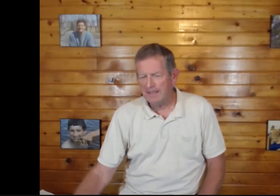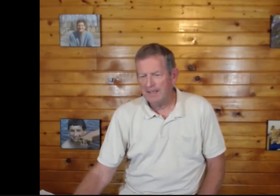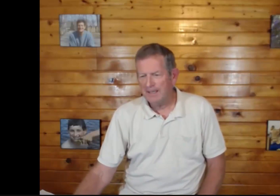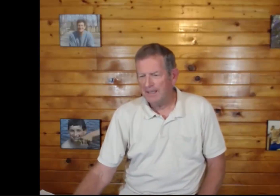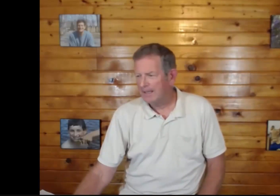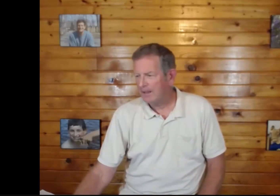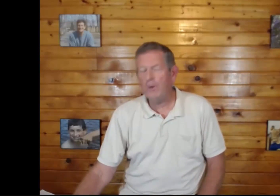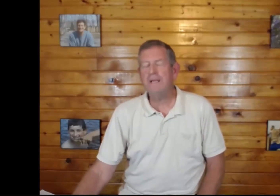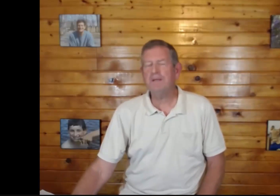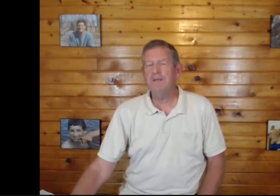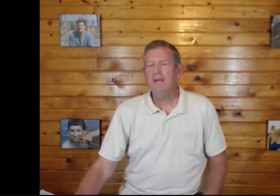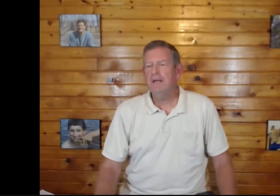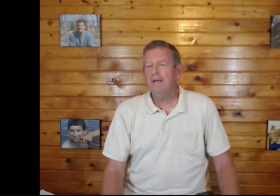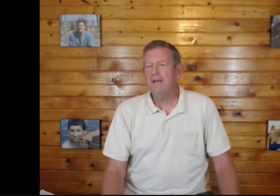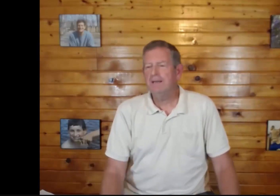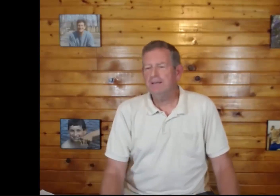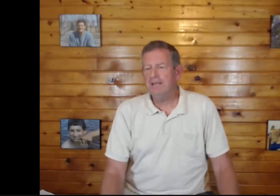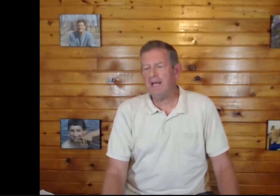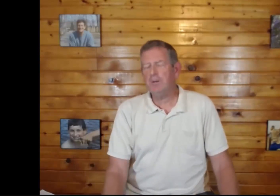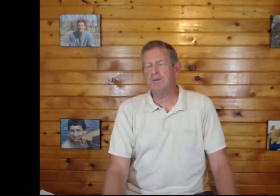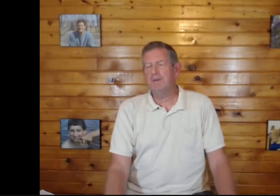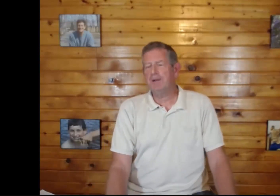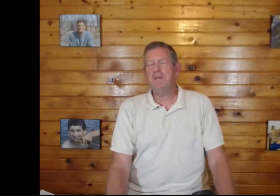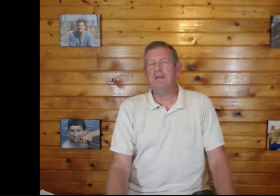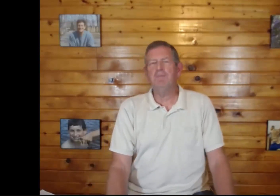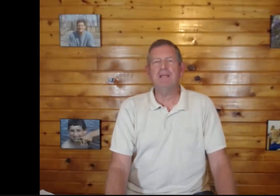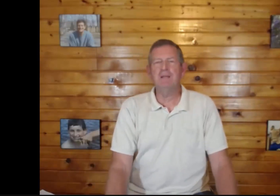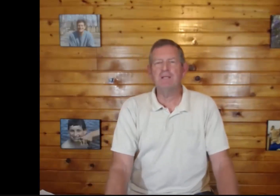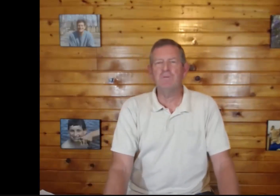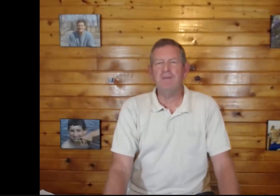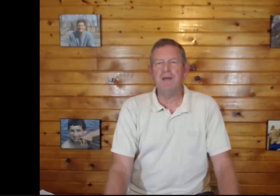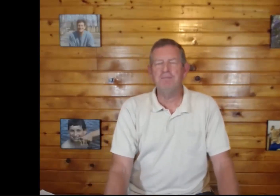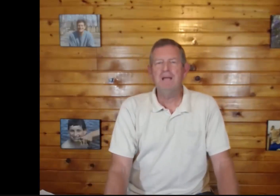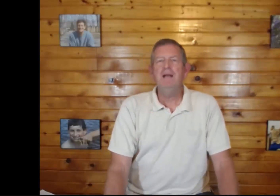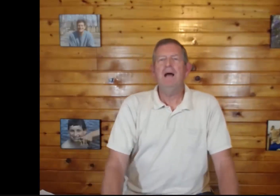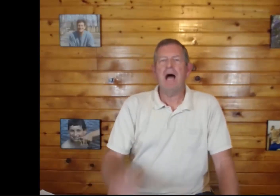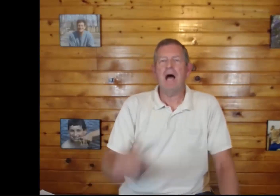no questions. You are all set to finish up. D'accord. Okay, but that's